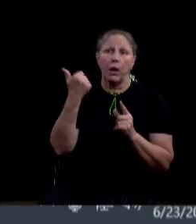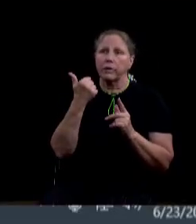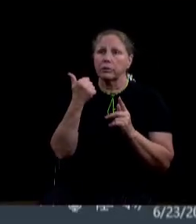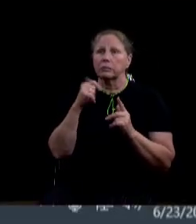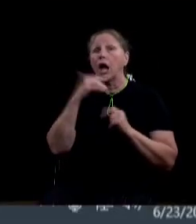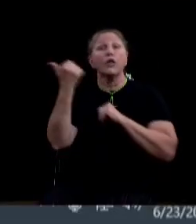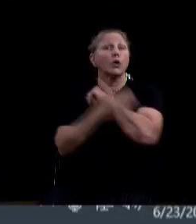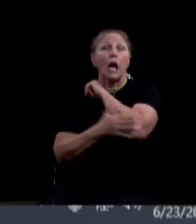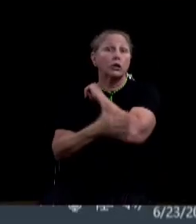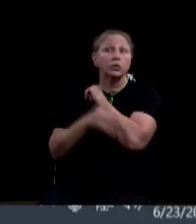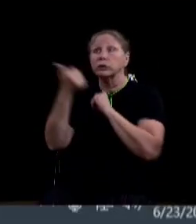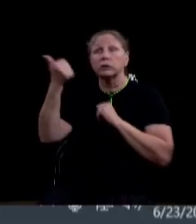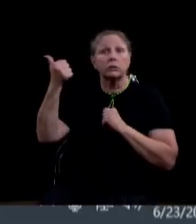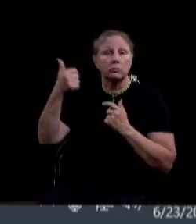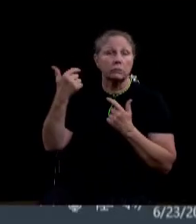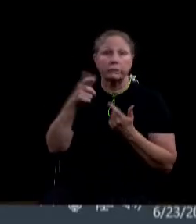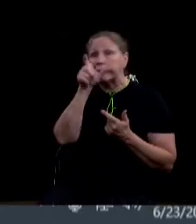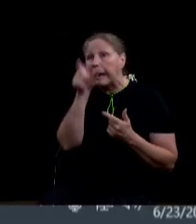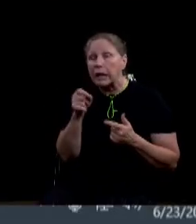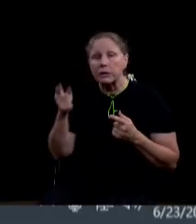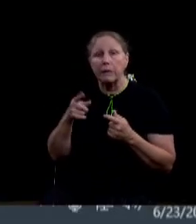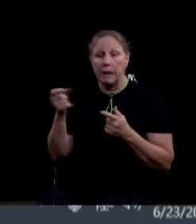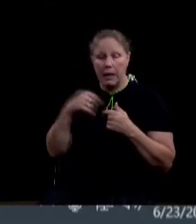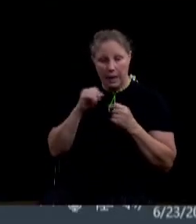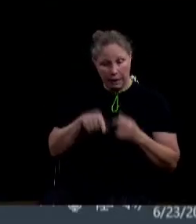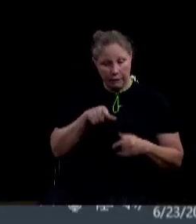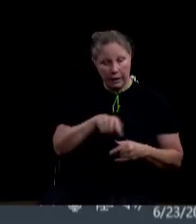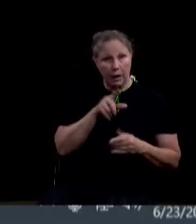translates to Waco as a Waco doctor?